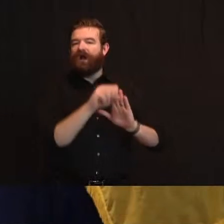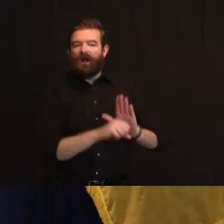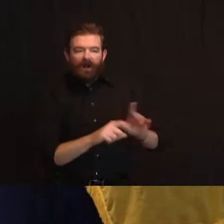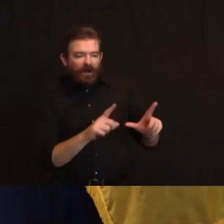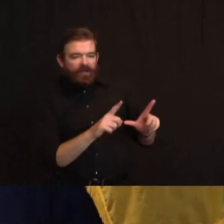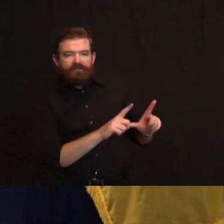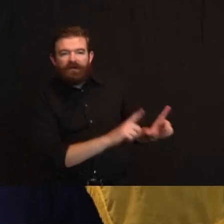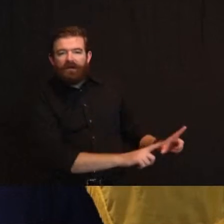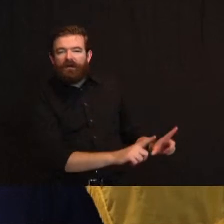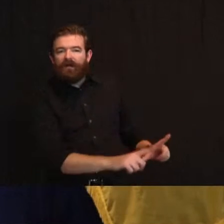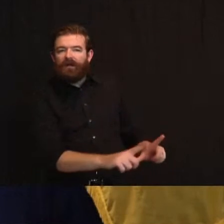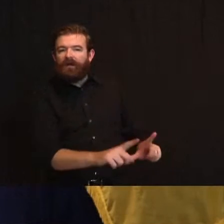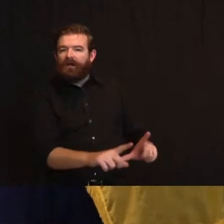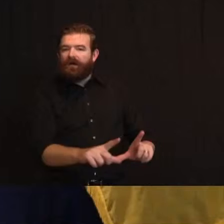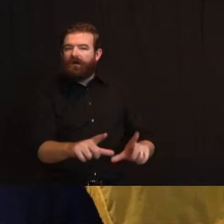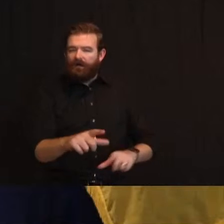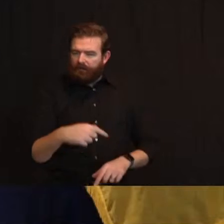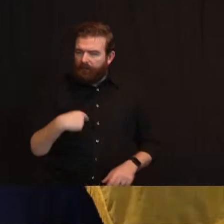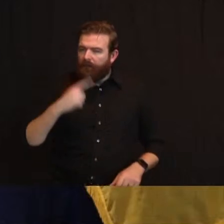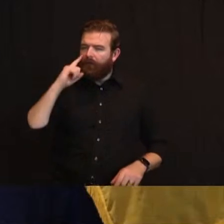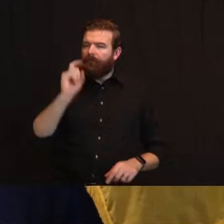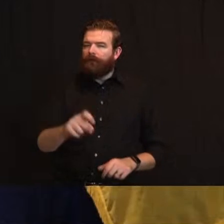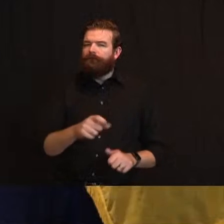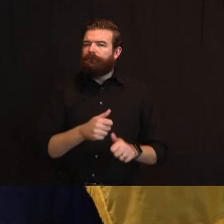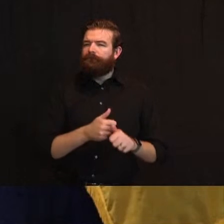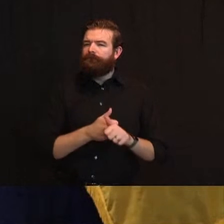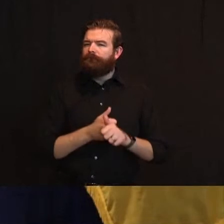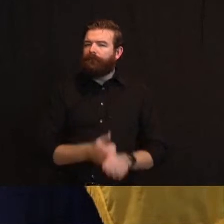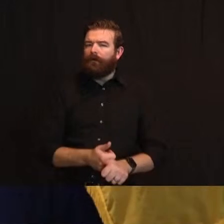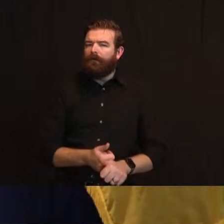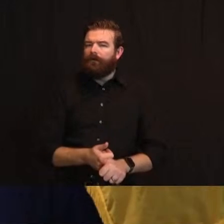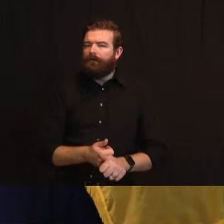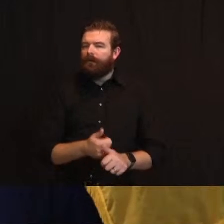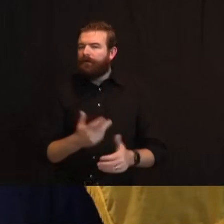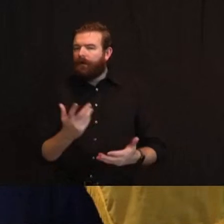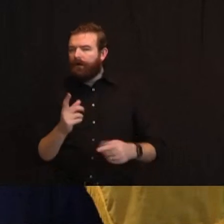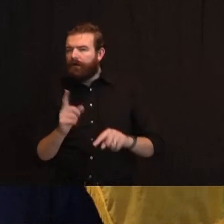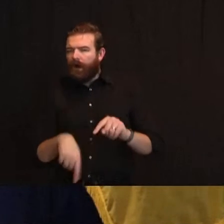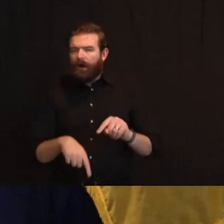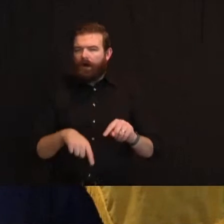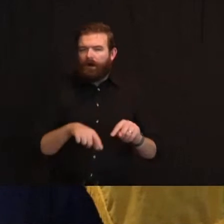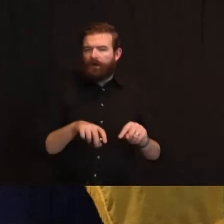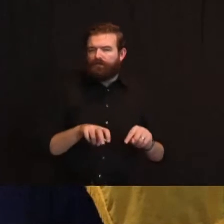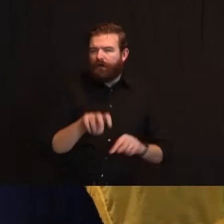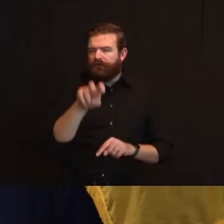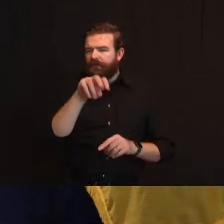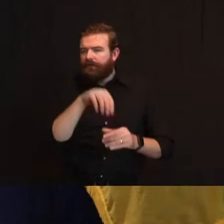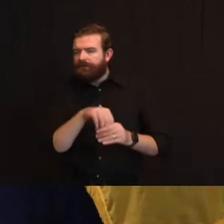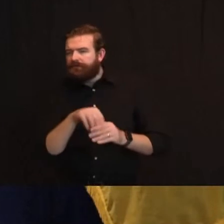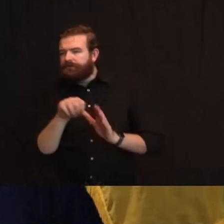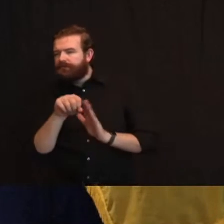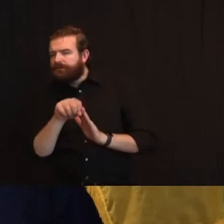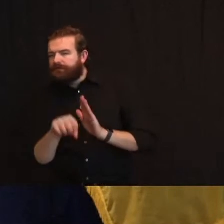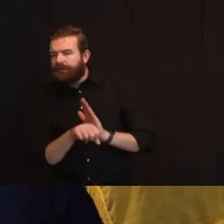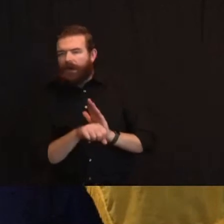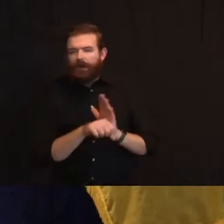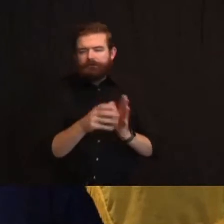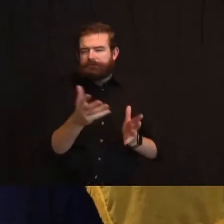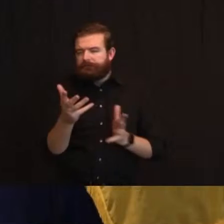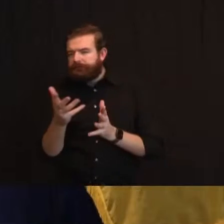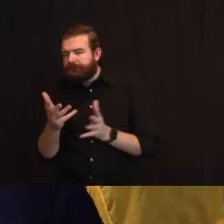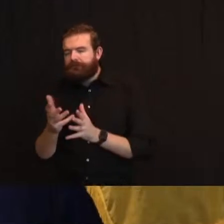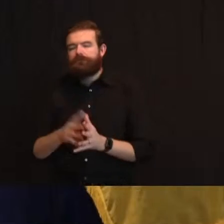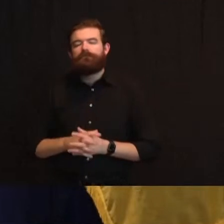the same equity lines that are part of the plan for vaccines? The answer to the last one is absolutely, and Judy has spent an